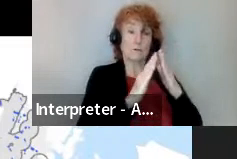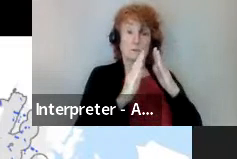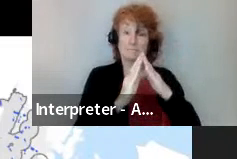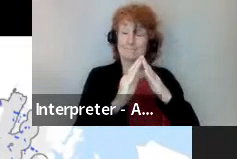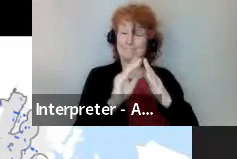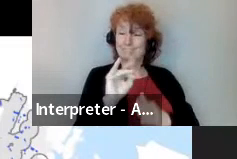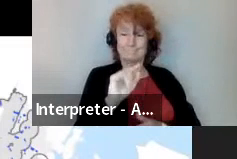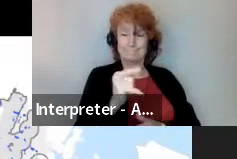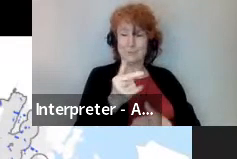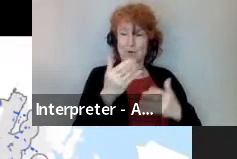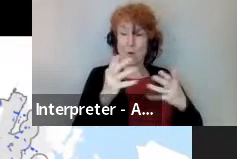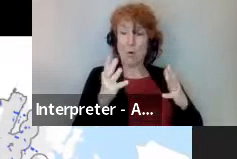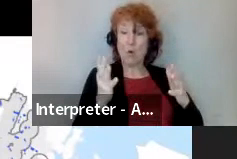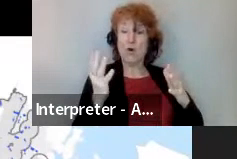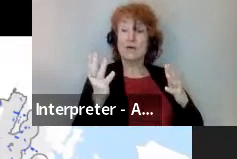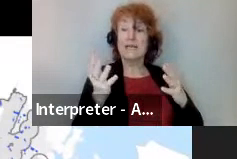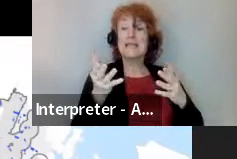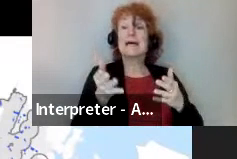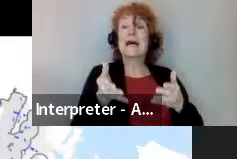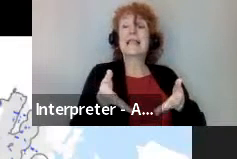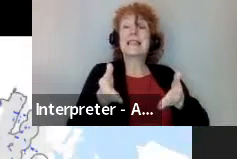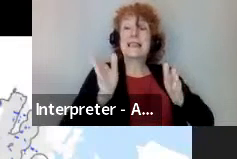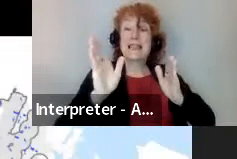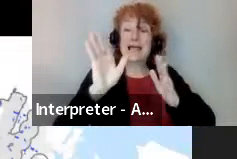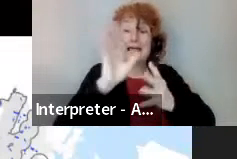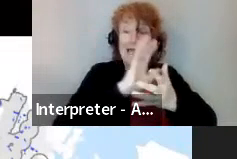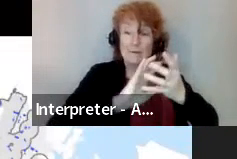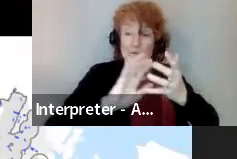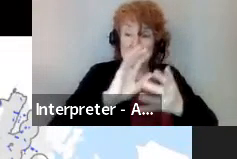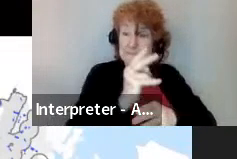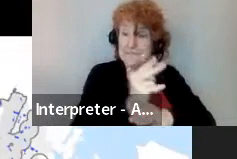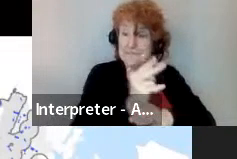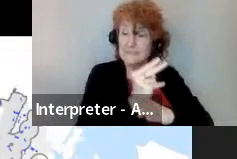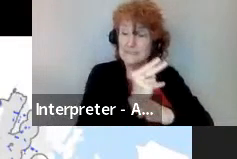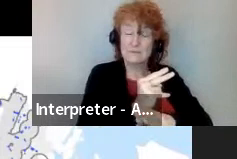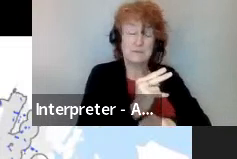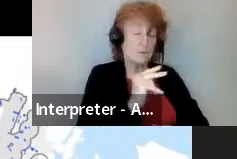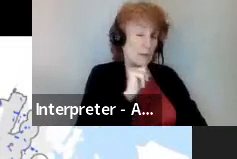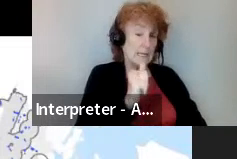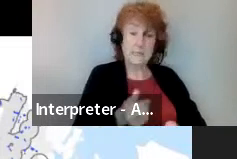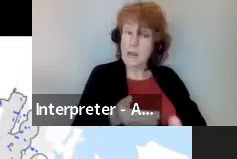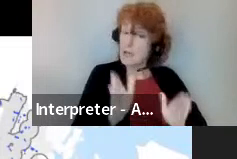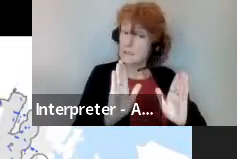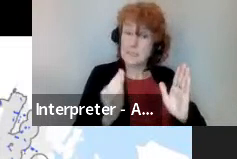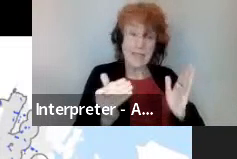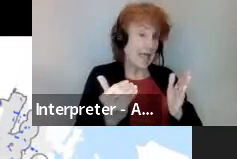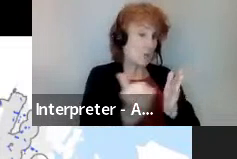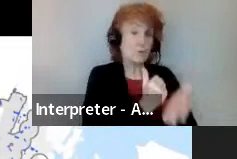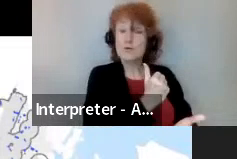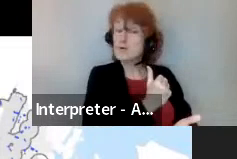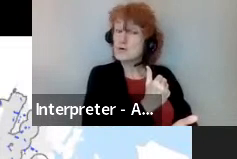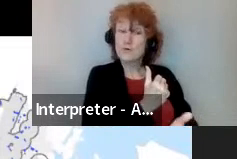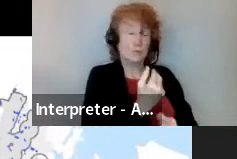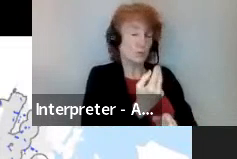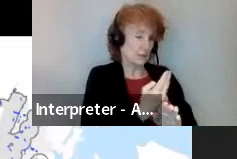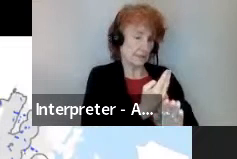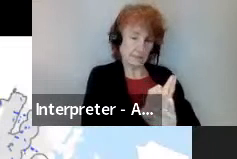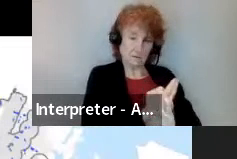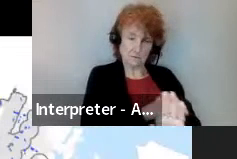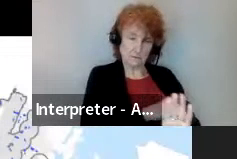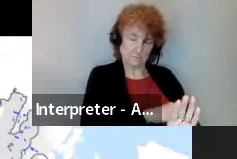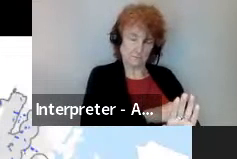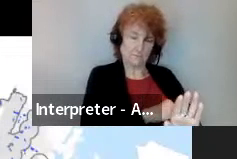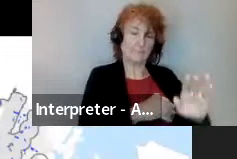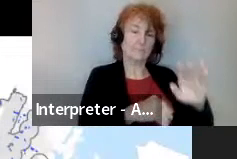mixed-use apartment, and no new uses will be allowed as part of this proposal. Floor area and height limits will allow for buildings that have 3 to 5